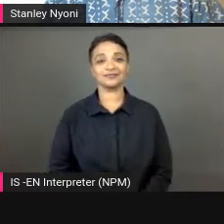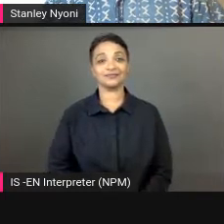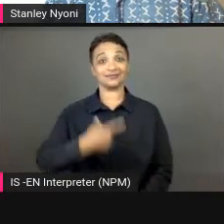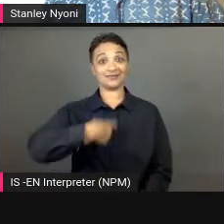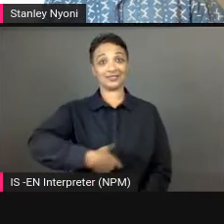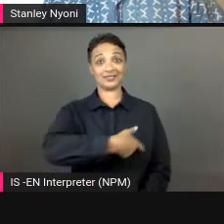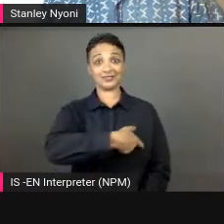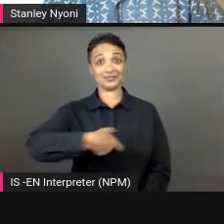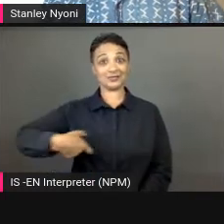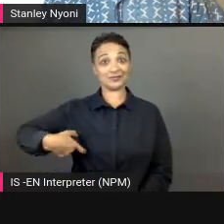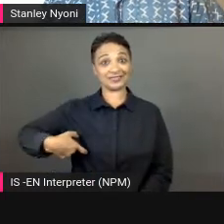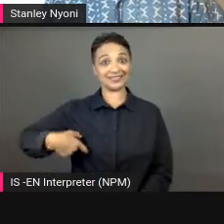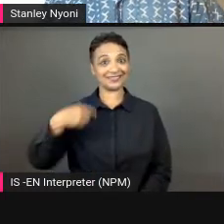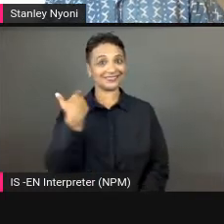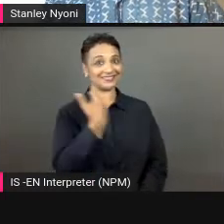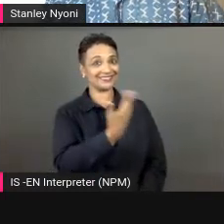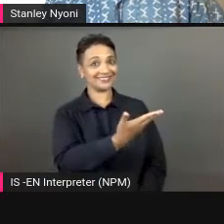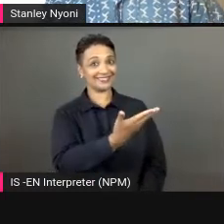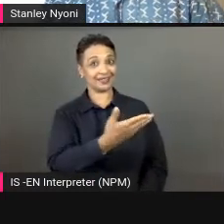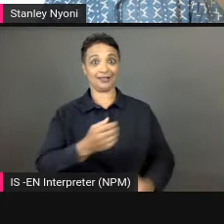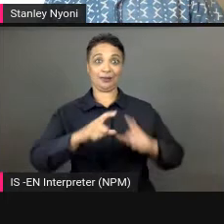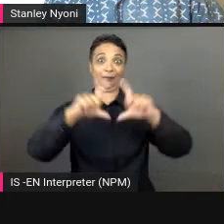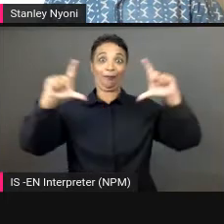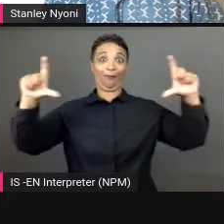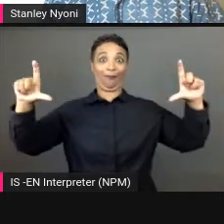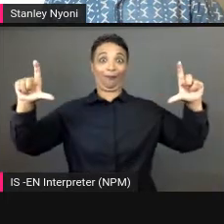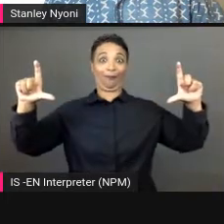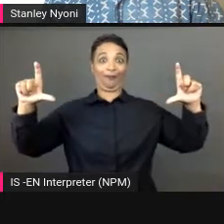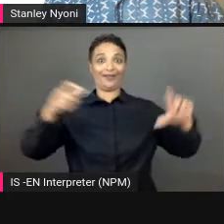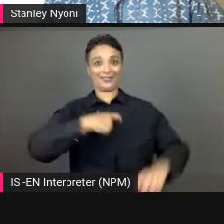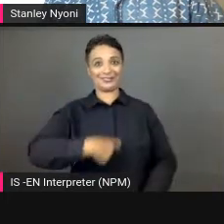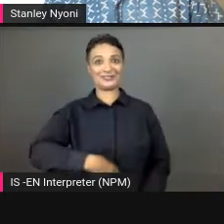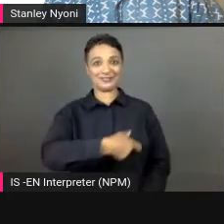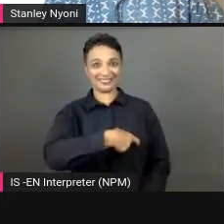Switzerland. Switzerland is big.